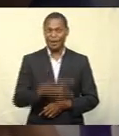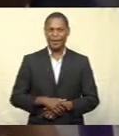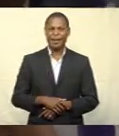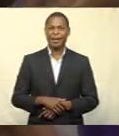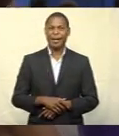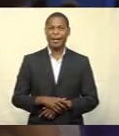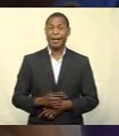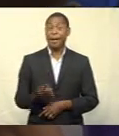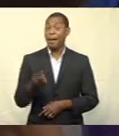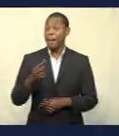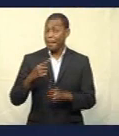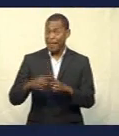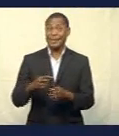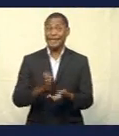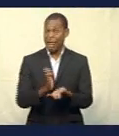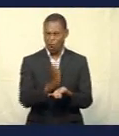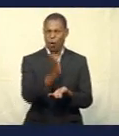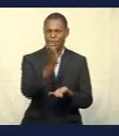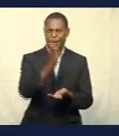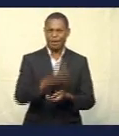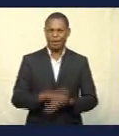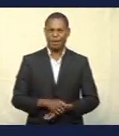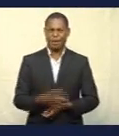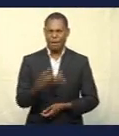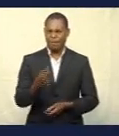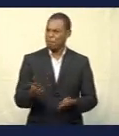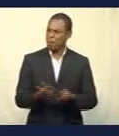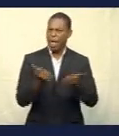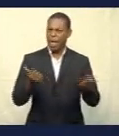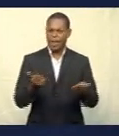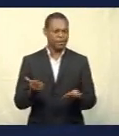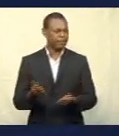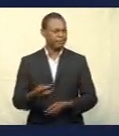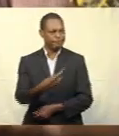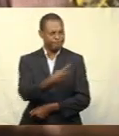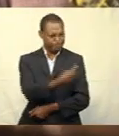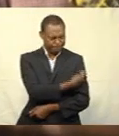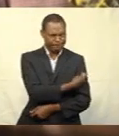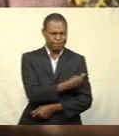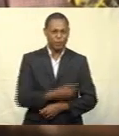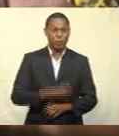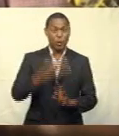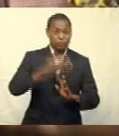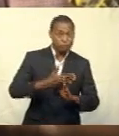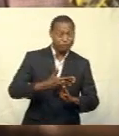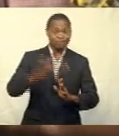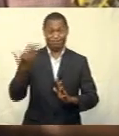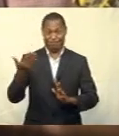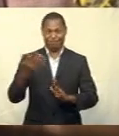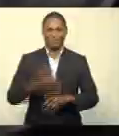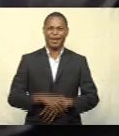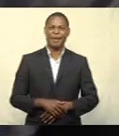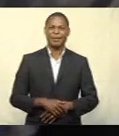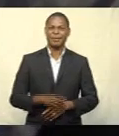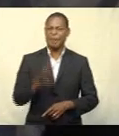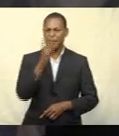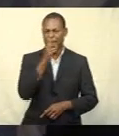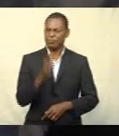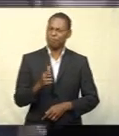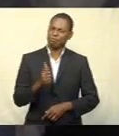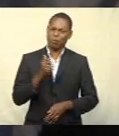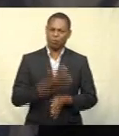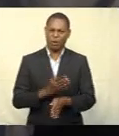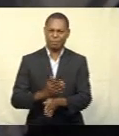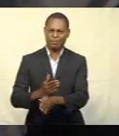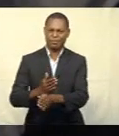economy, that we get as many people vaccinated so we can get the borders open and get people back to work. From the